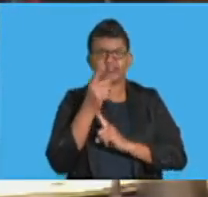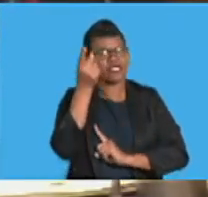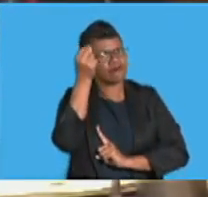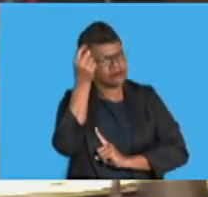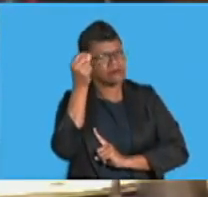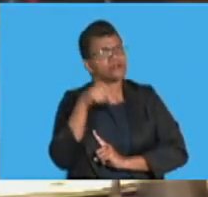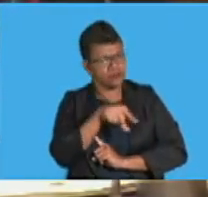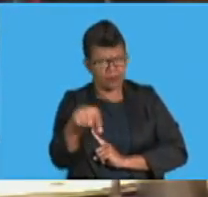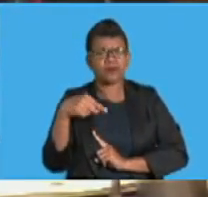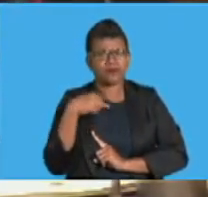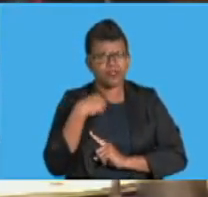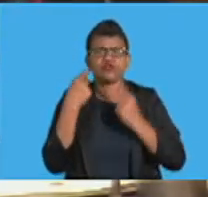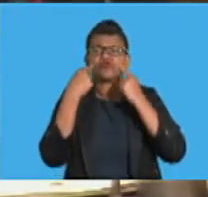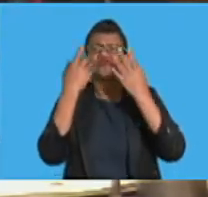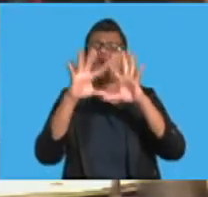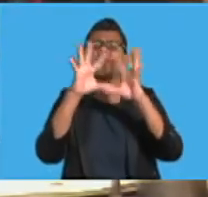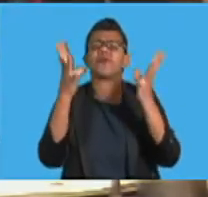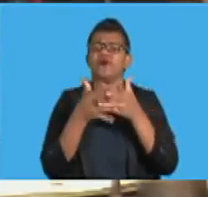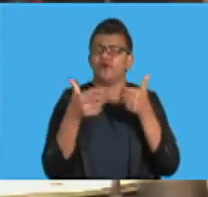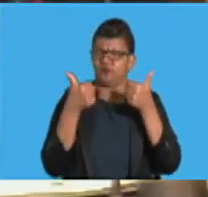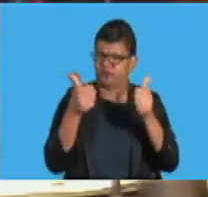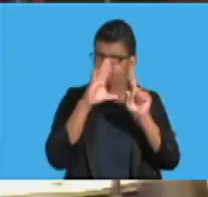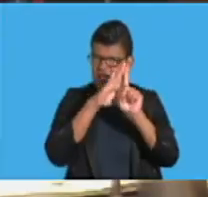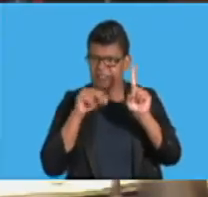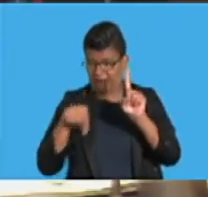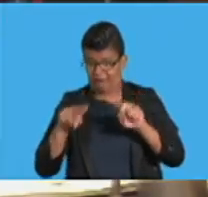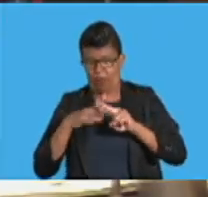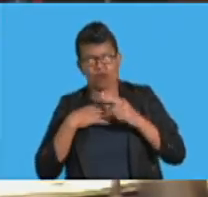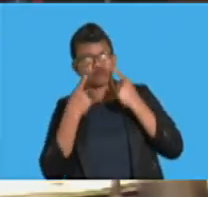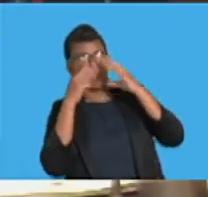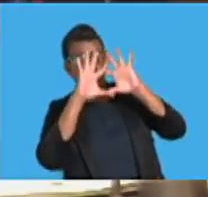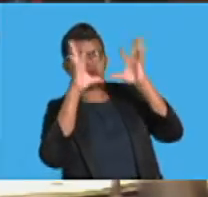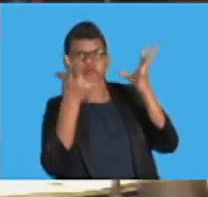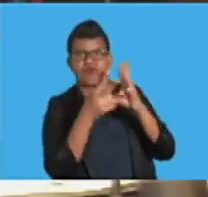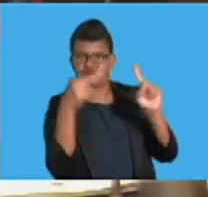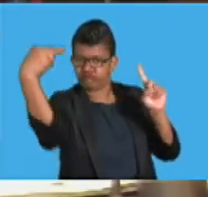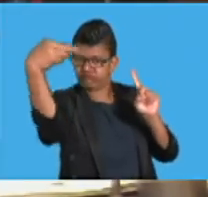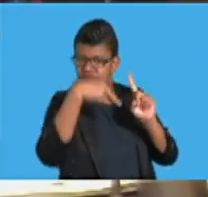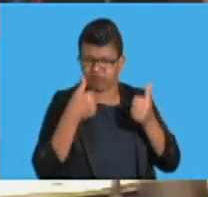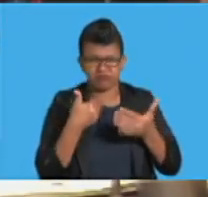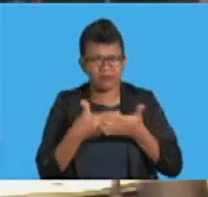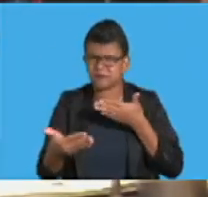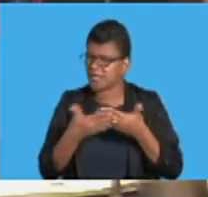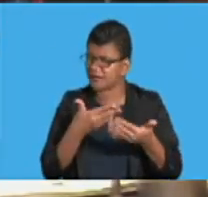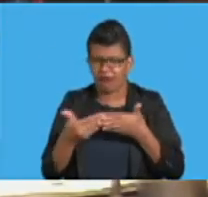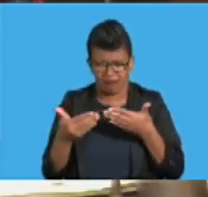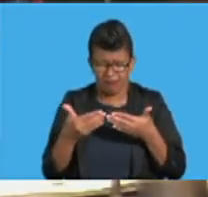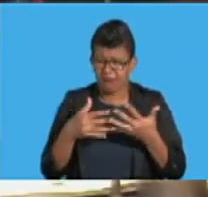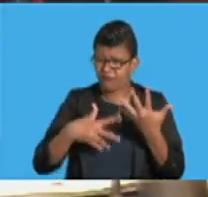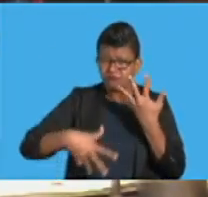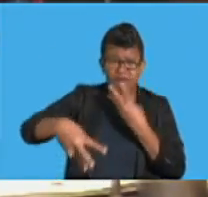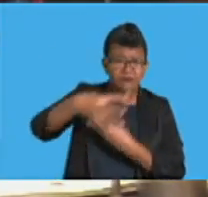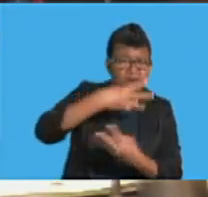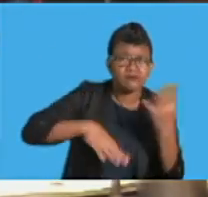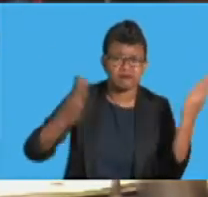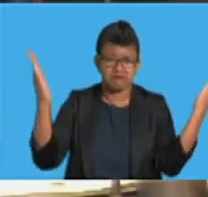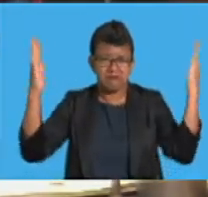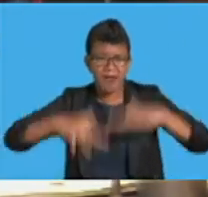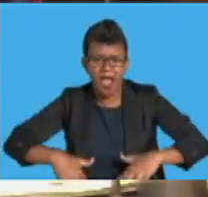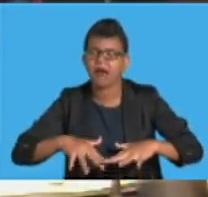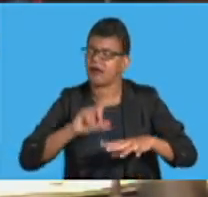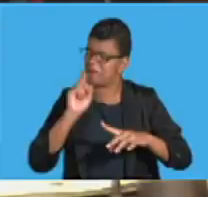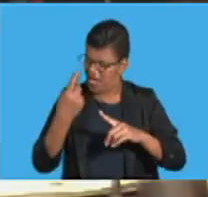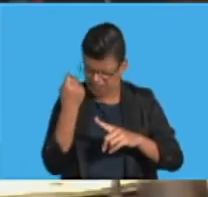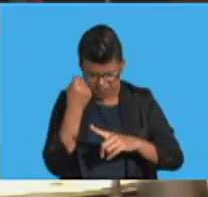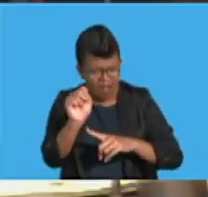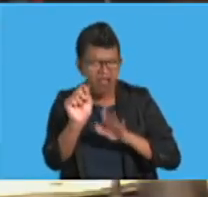world over and over again our resolve to come out of the worst calamities and disasters. And of course, we Fijians are the envy of the Pacific